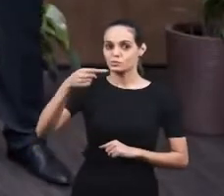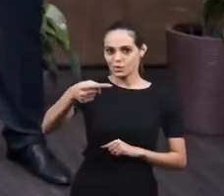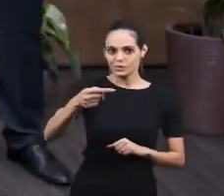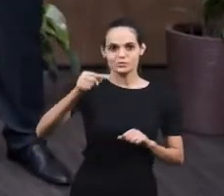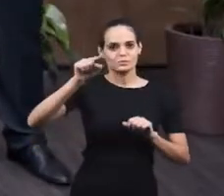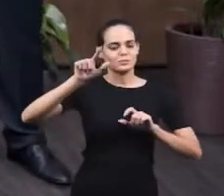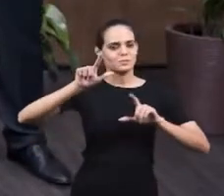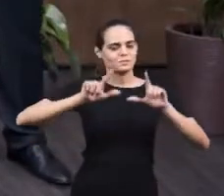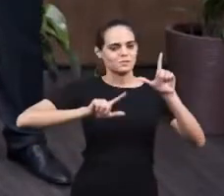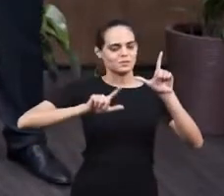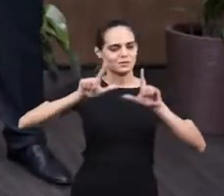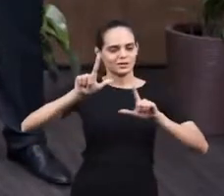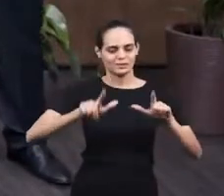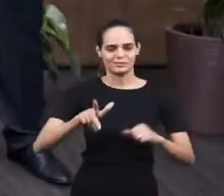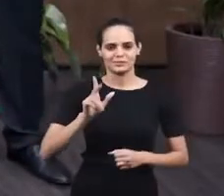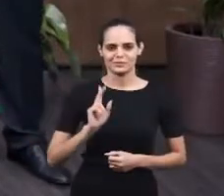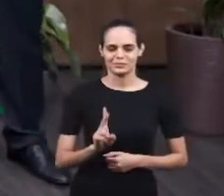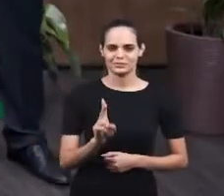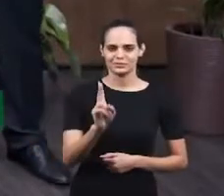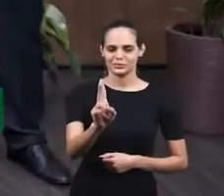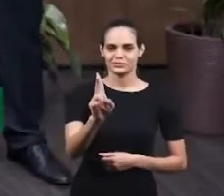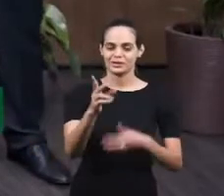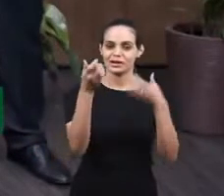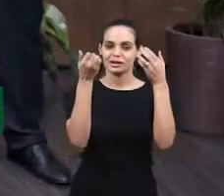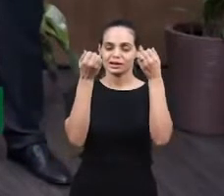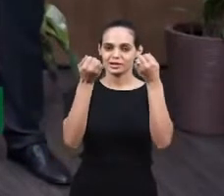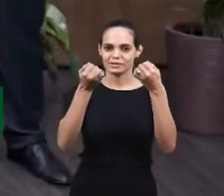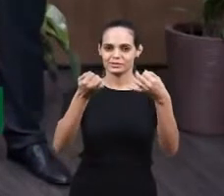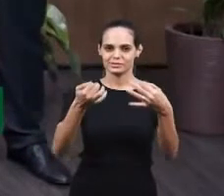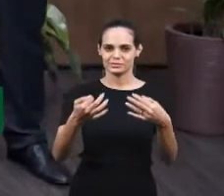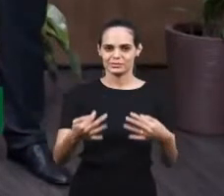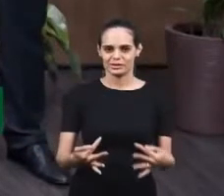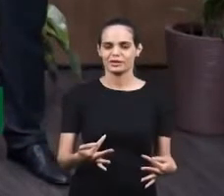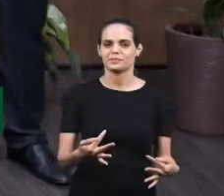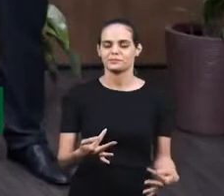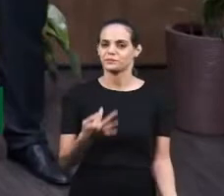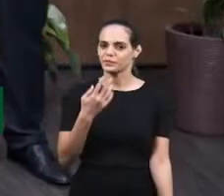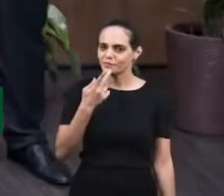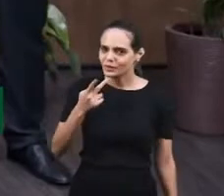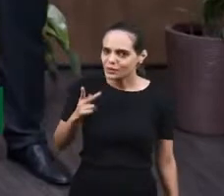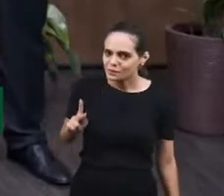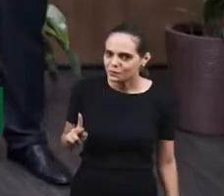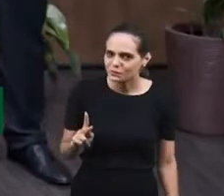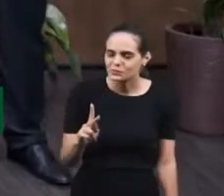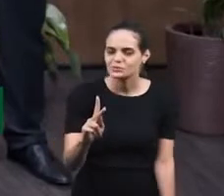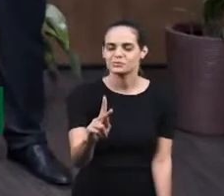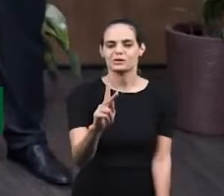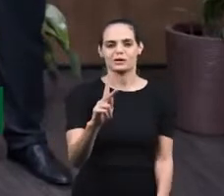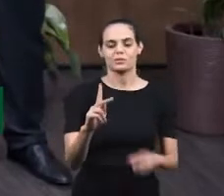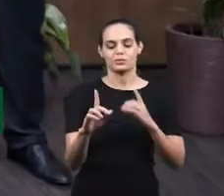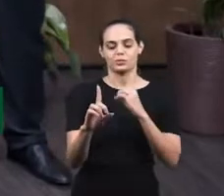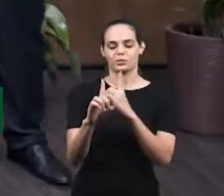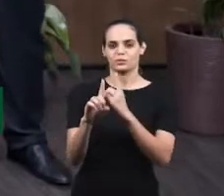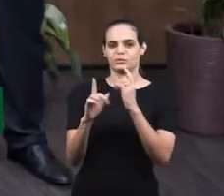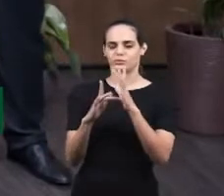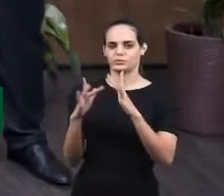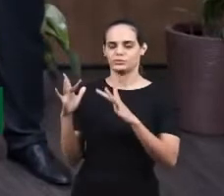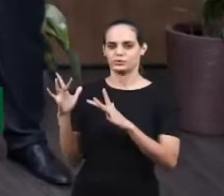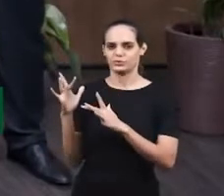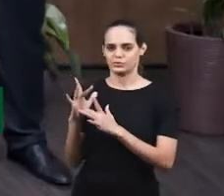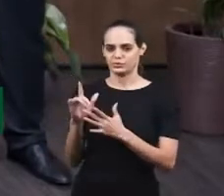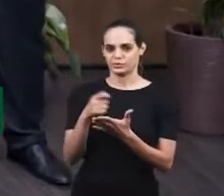Now, in the next program, we will continue to speak of the encounter of the Lord